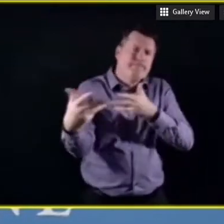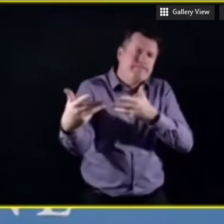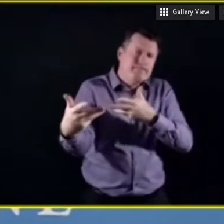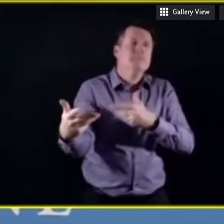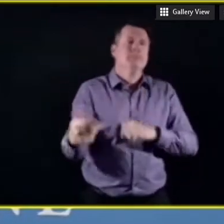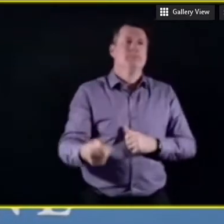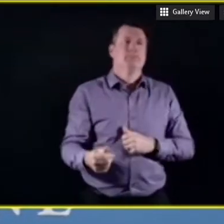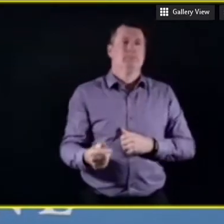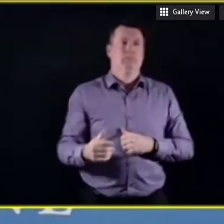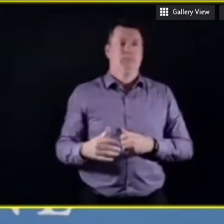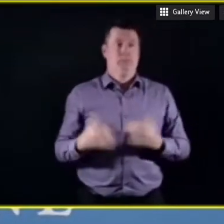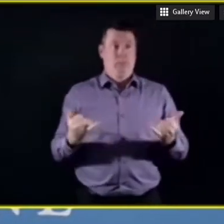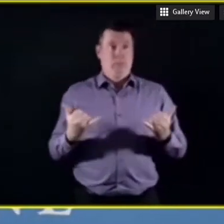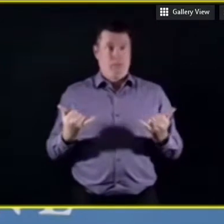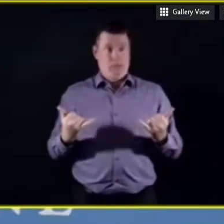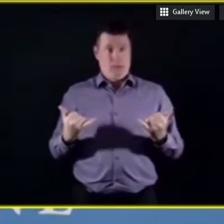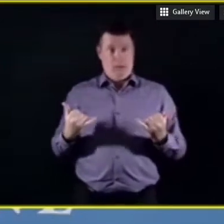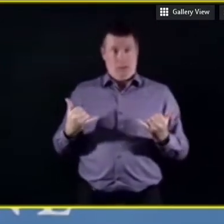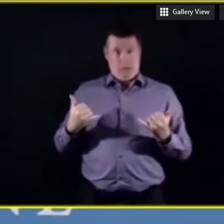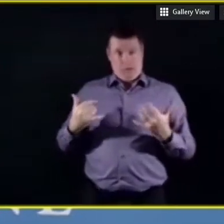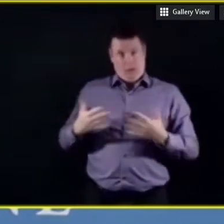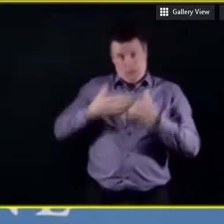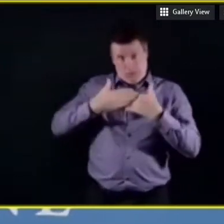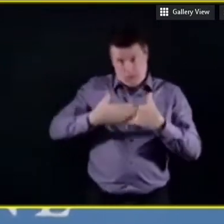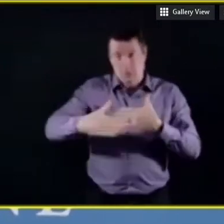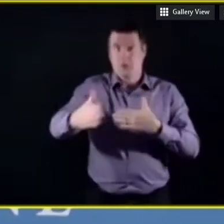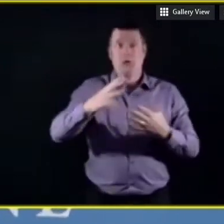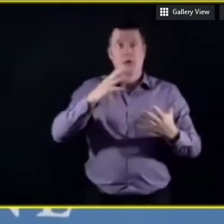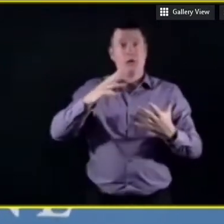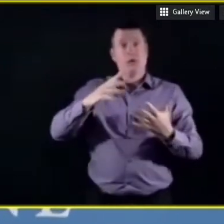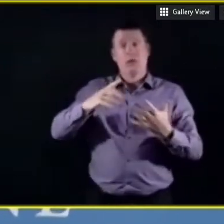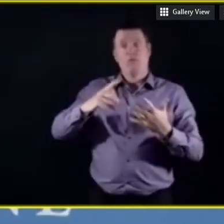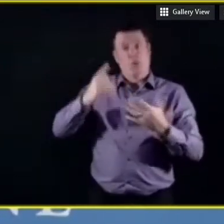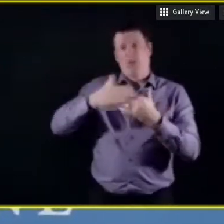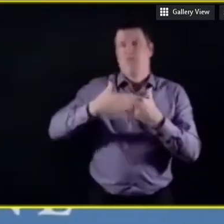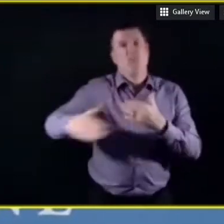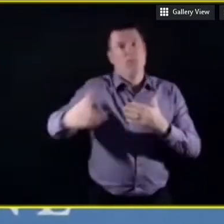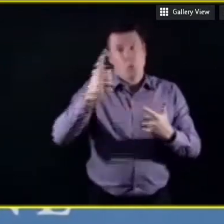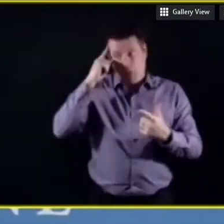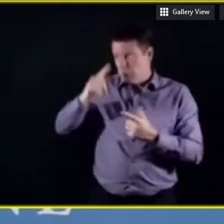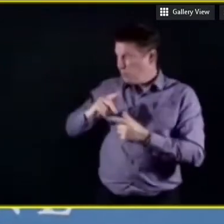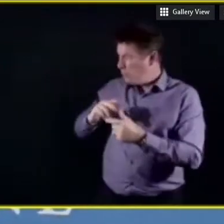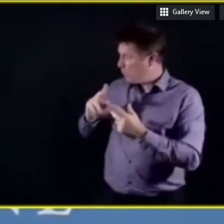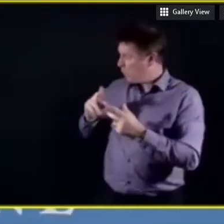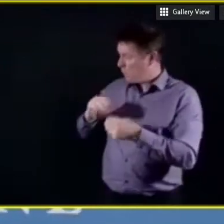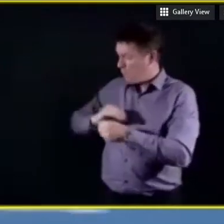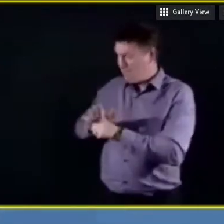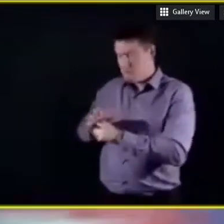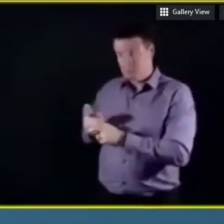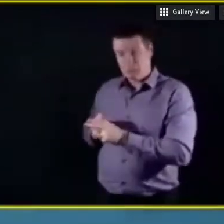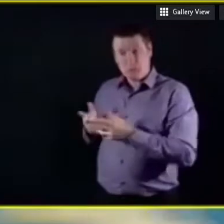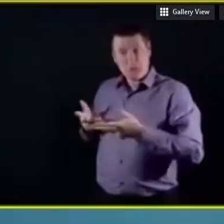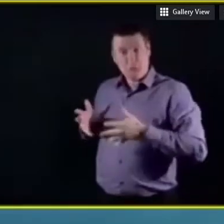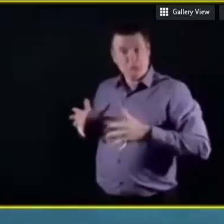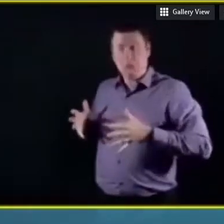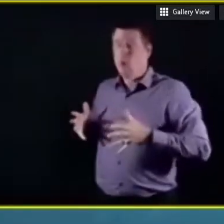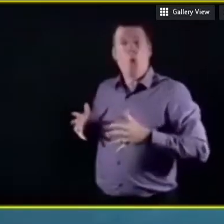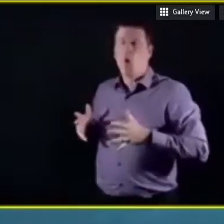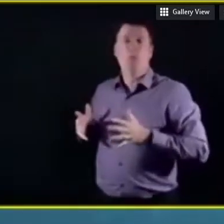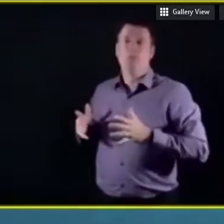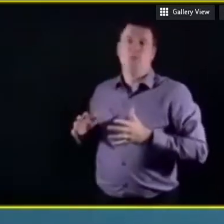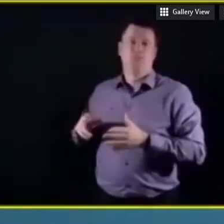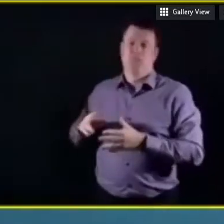of primary care in the future. And that's a great transition to Dr. Cicilline. When you're not working at Hawkins